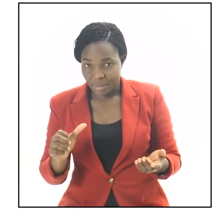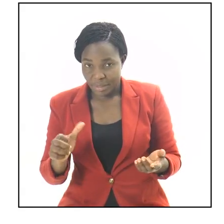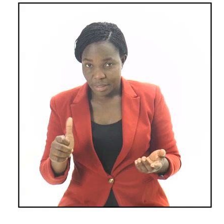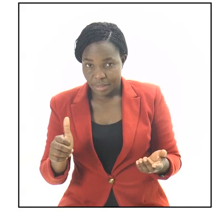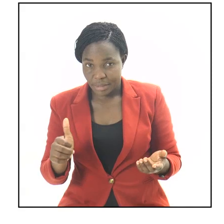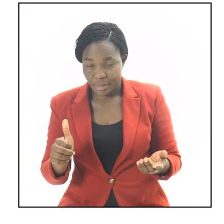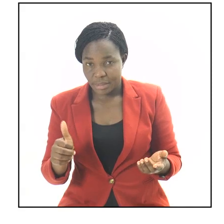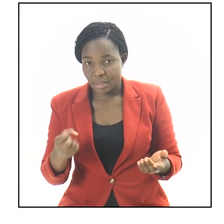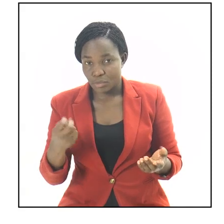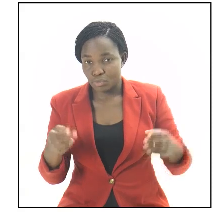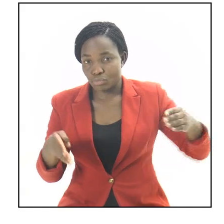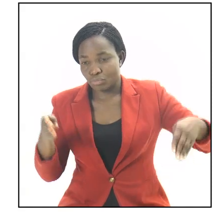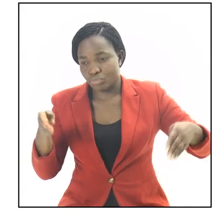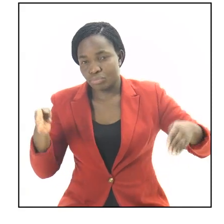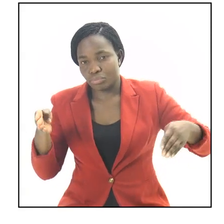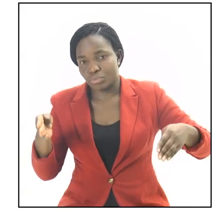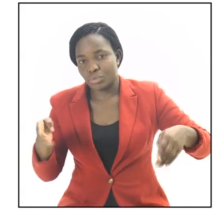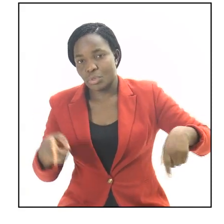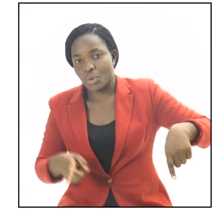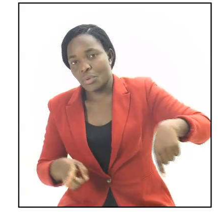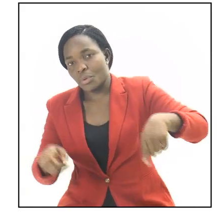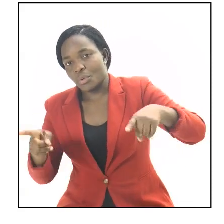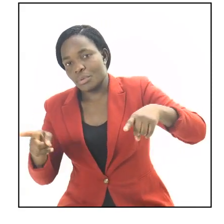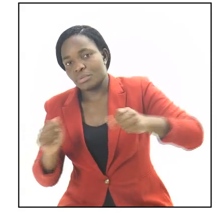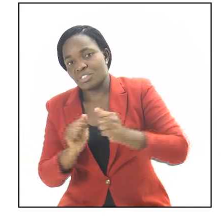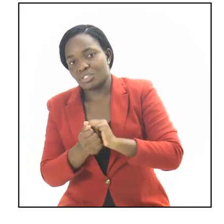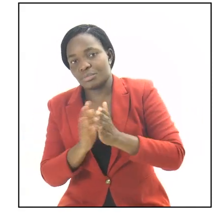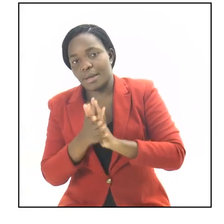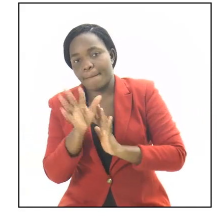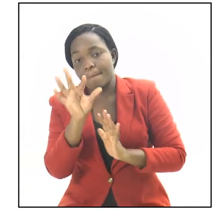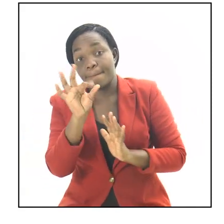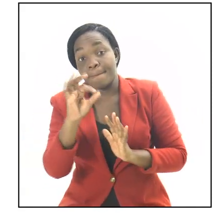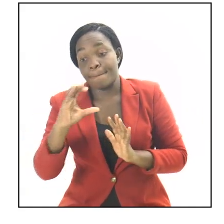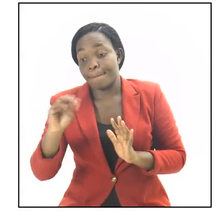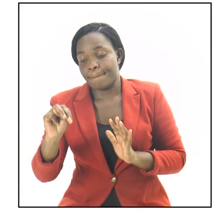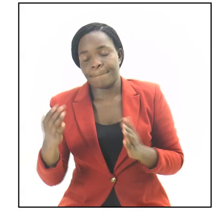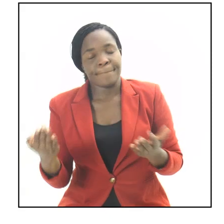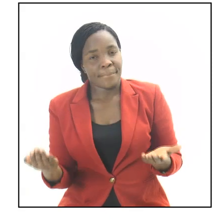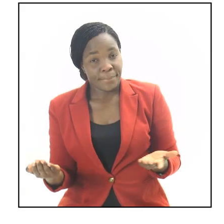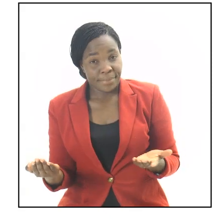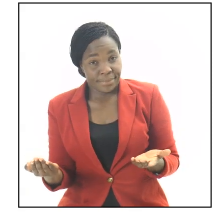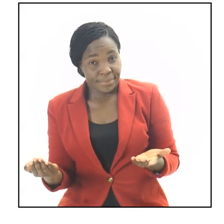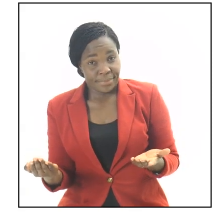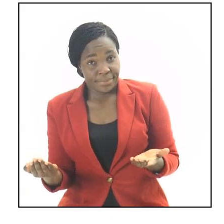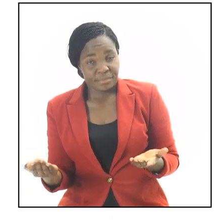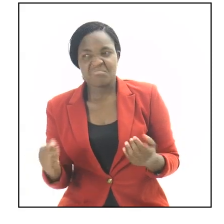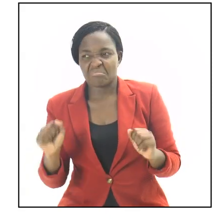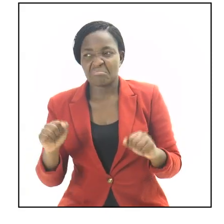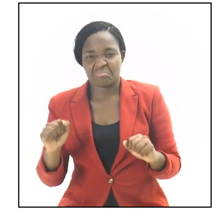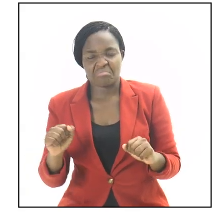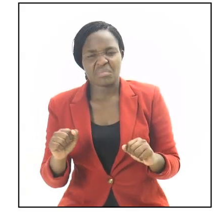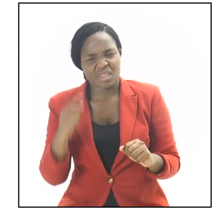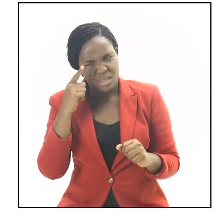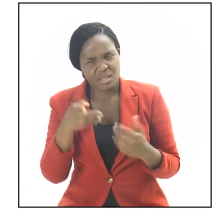have changed. They're 9 centimeters long. Okay, that's also easy